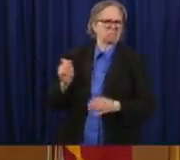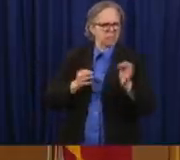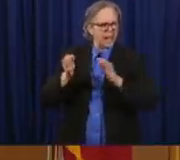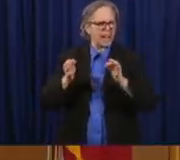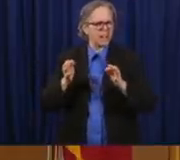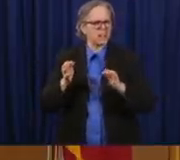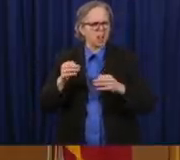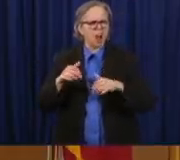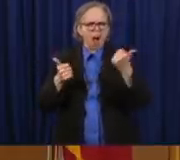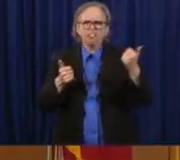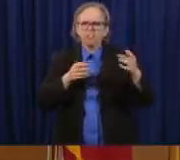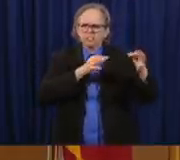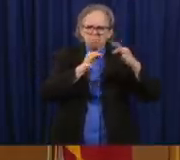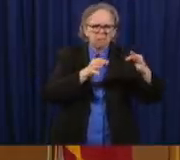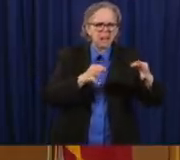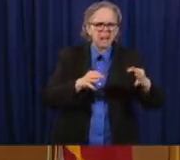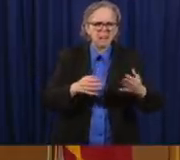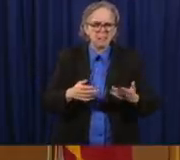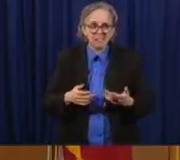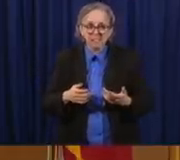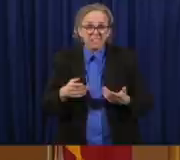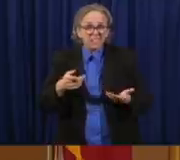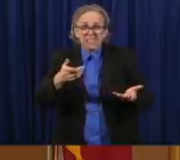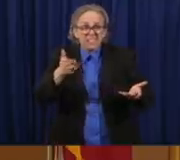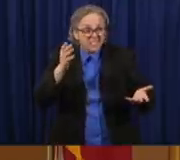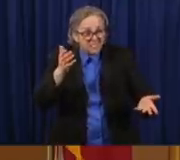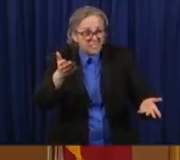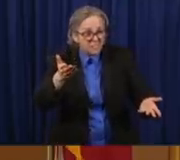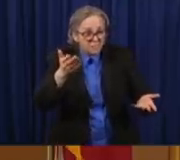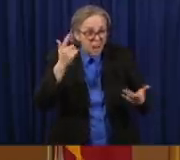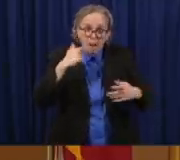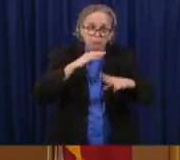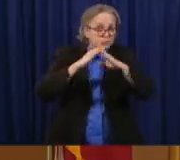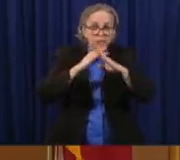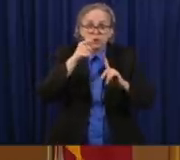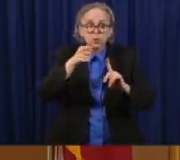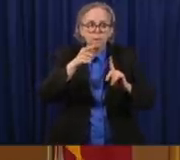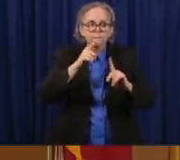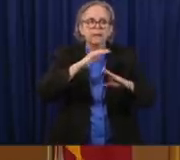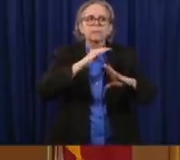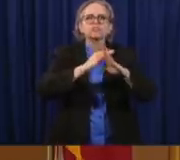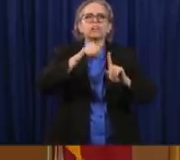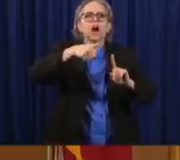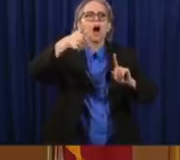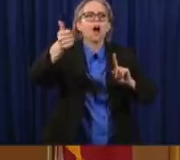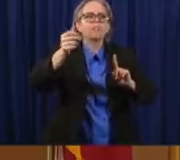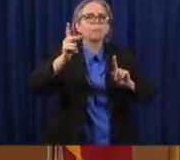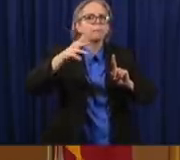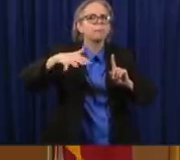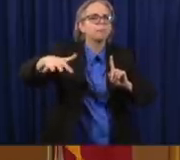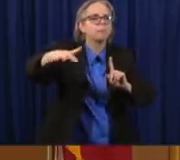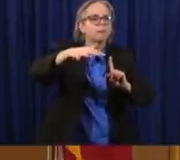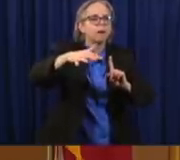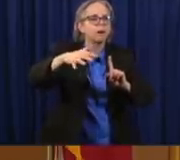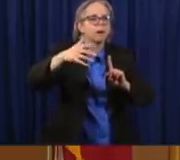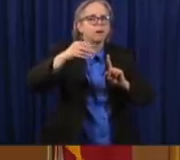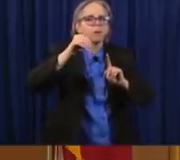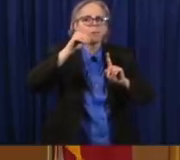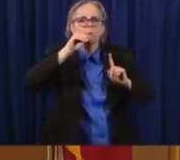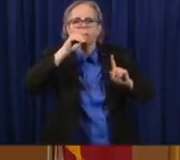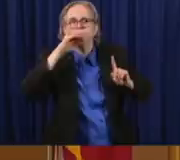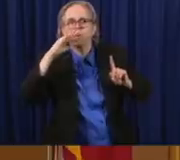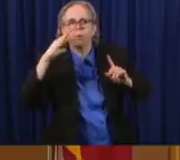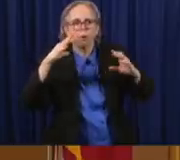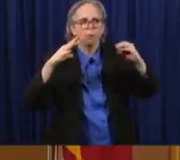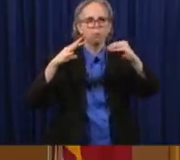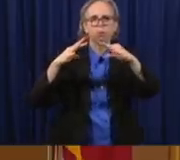that, this may not protect you, but it protects other people from you, breathing on them to some extent. And